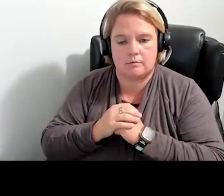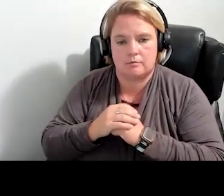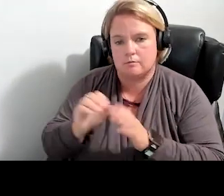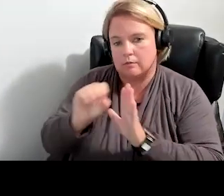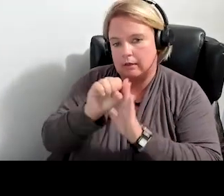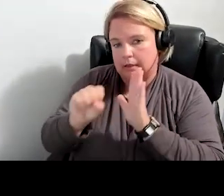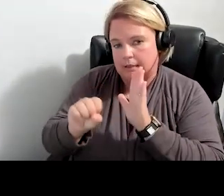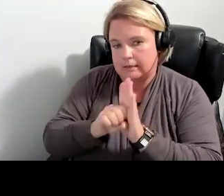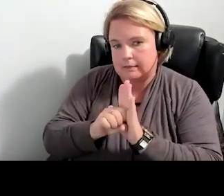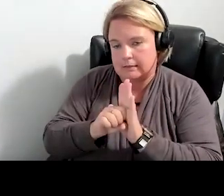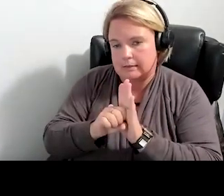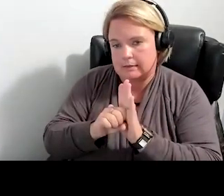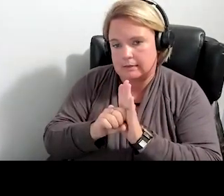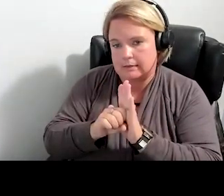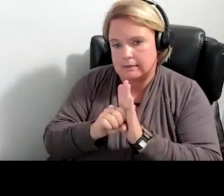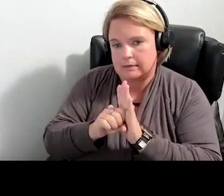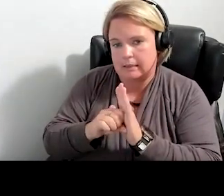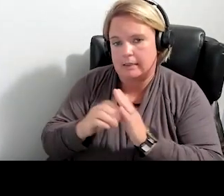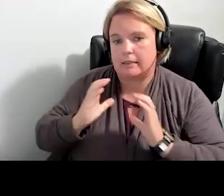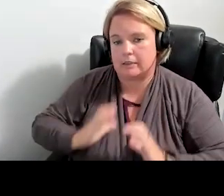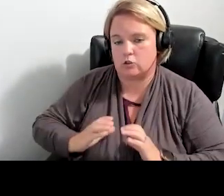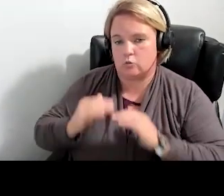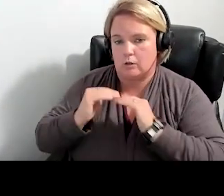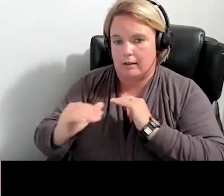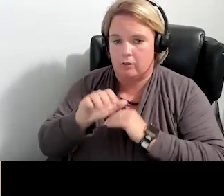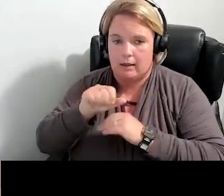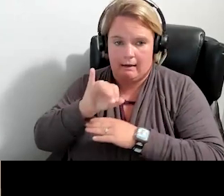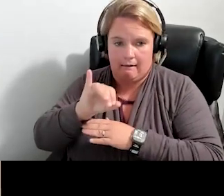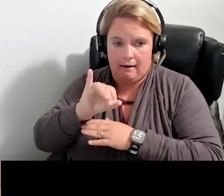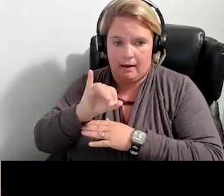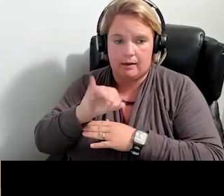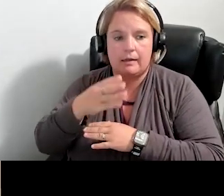the current state of consumer level AI, and